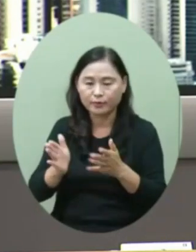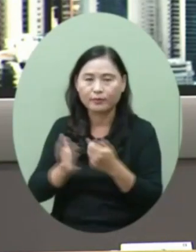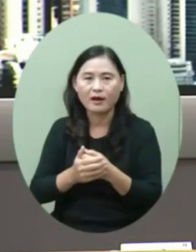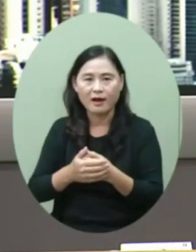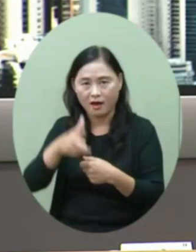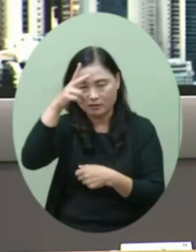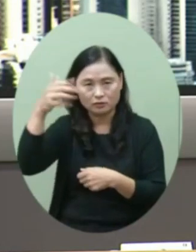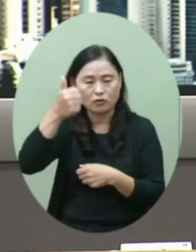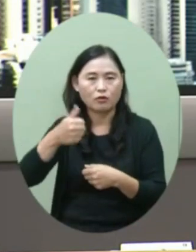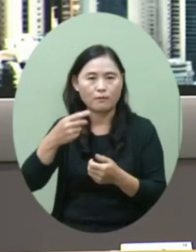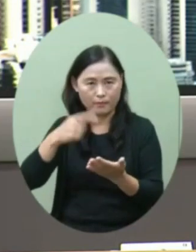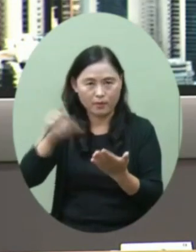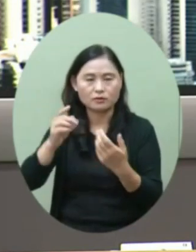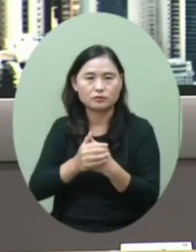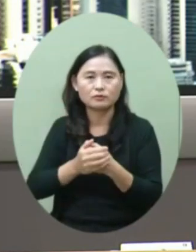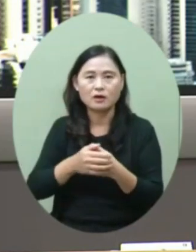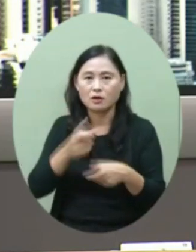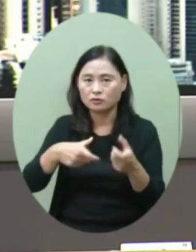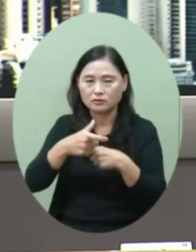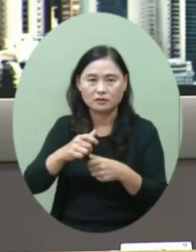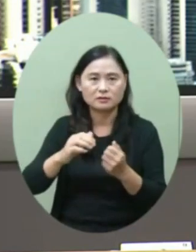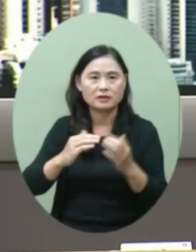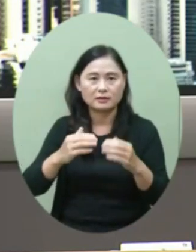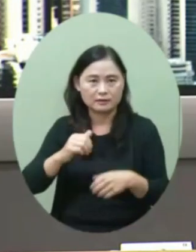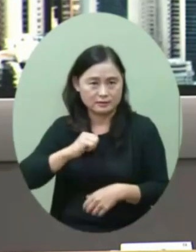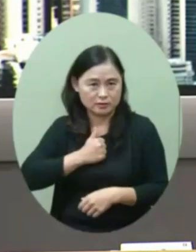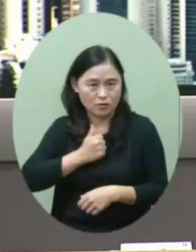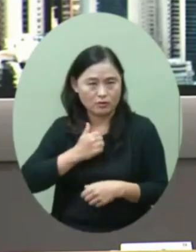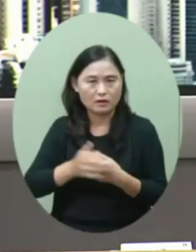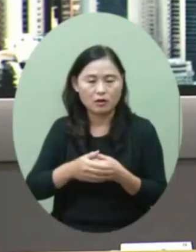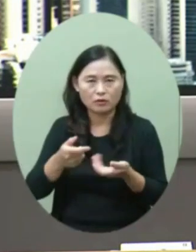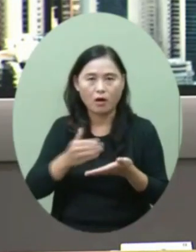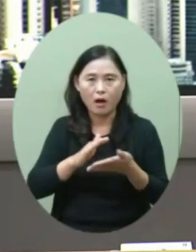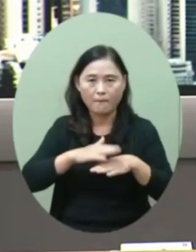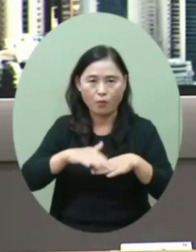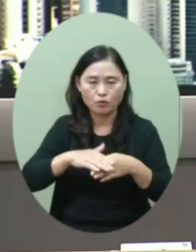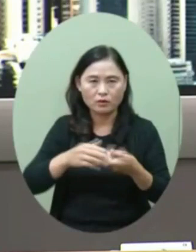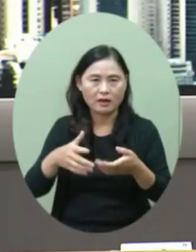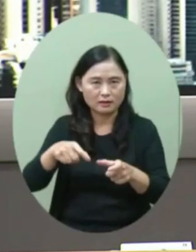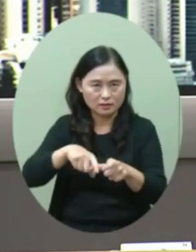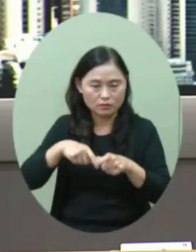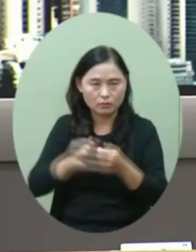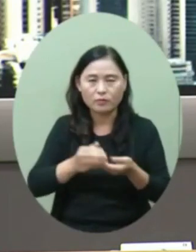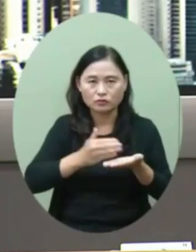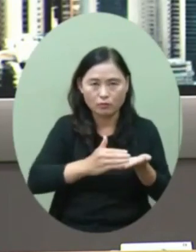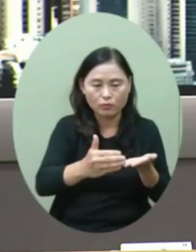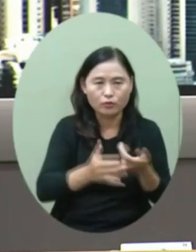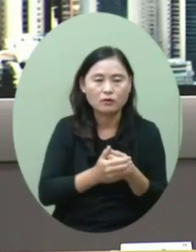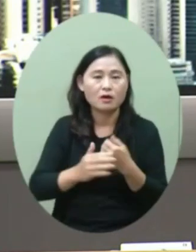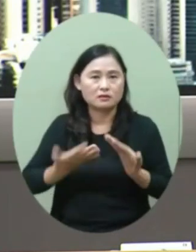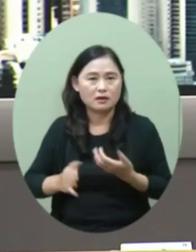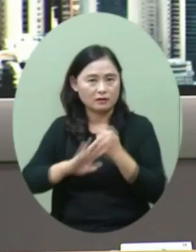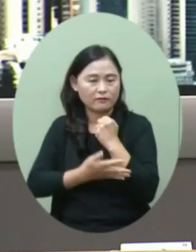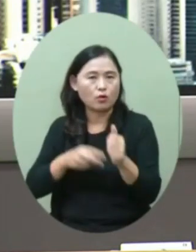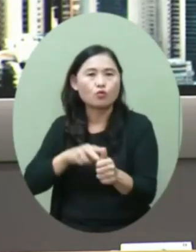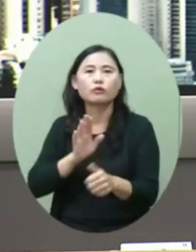necessary funding. After approval by the Chief Executive, the Financial Secretary will make provisions from the general revenue to